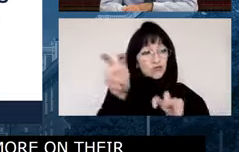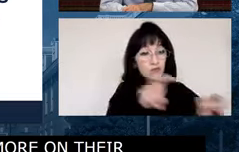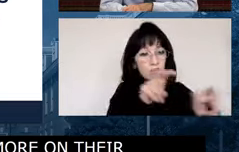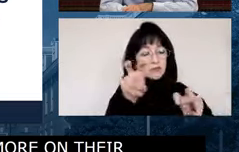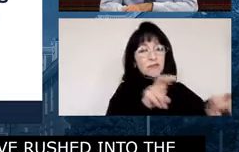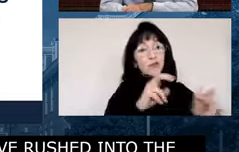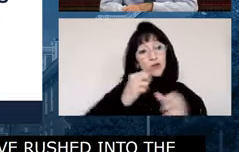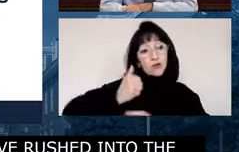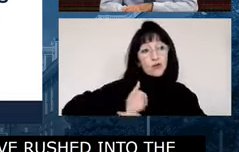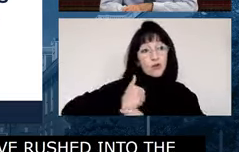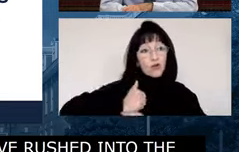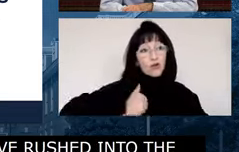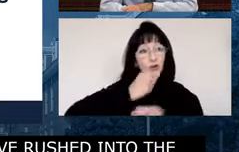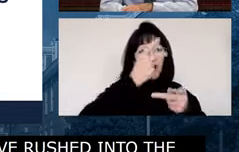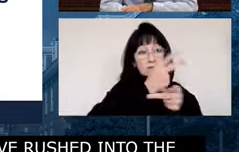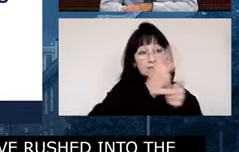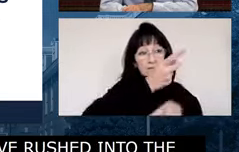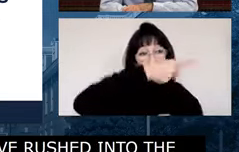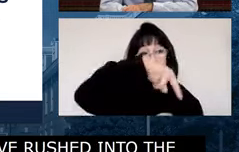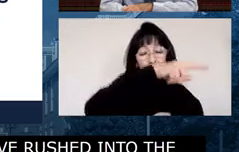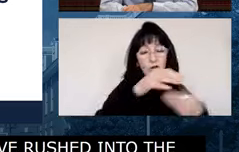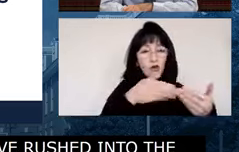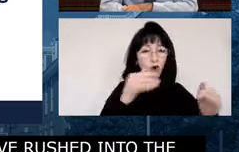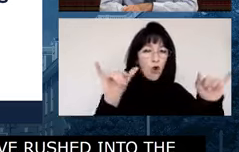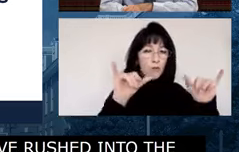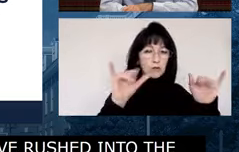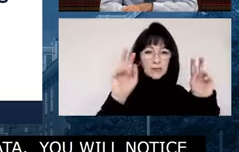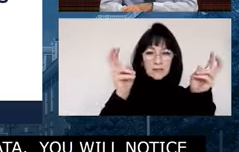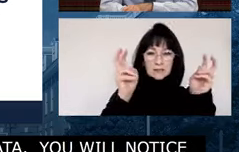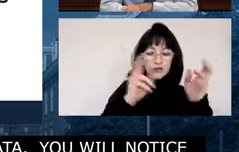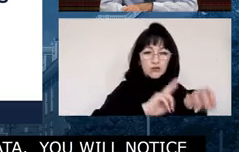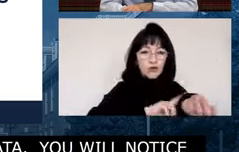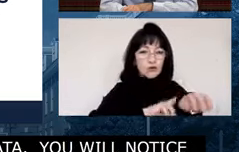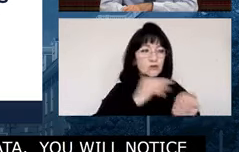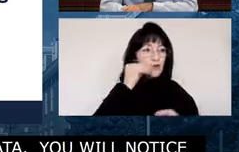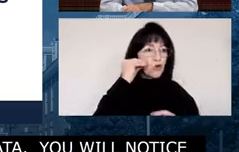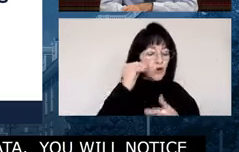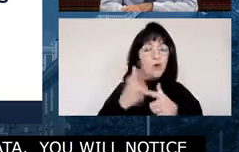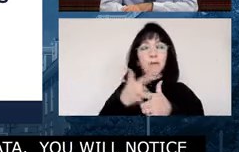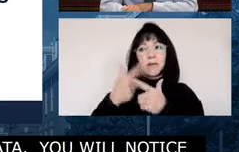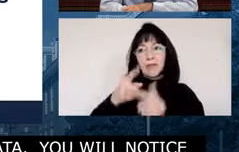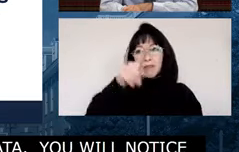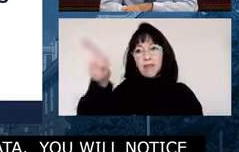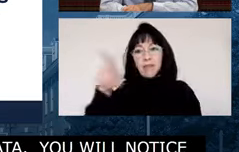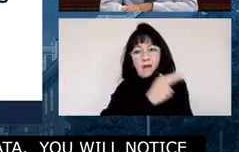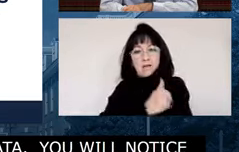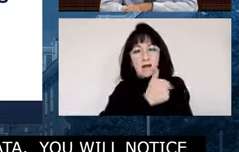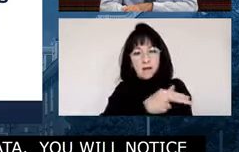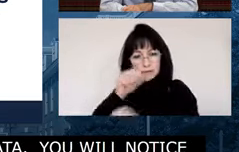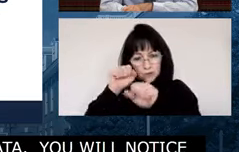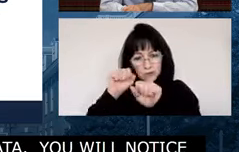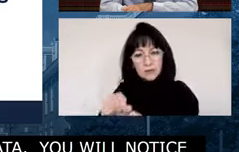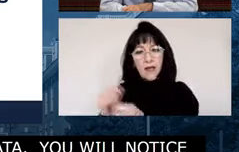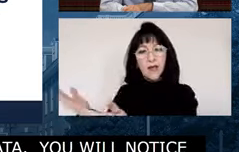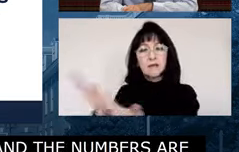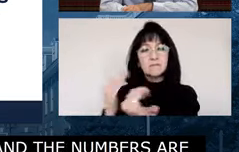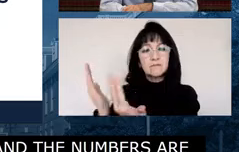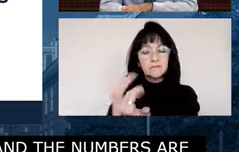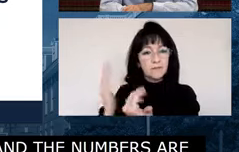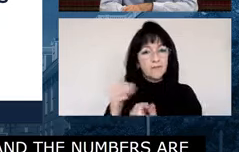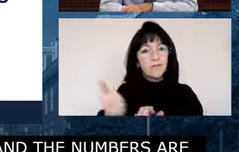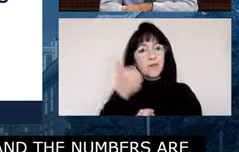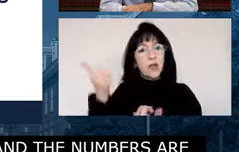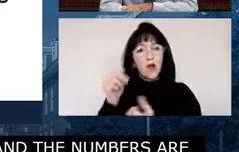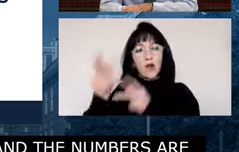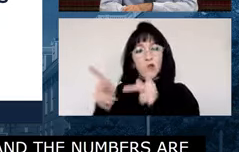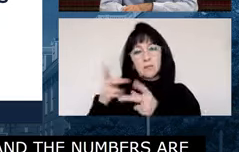heading, the numbers are still very high in terms of new cases there, over 1,600 on the 7-day moving average. Those